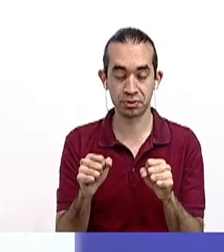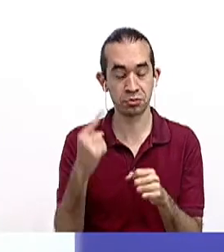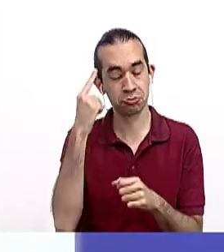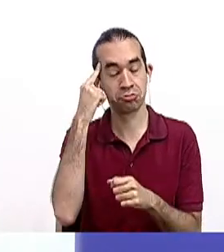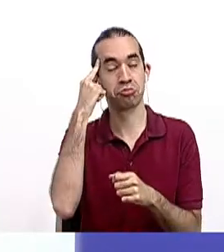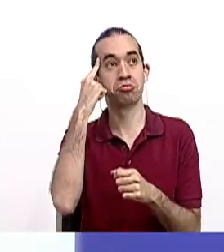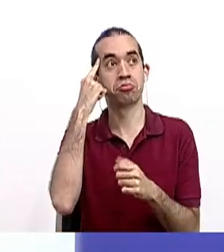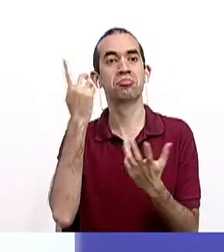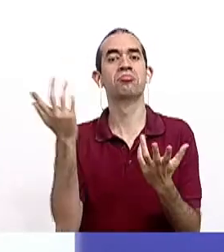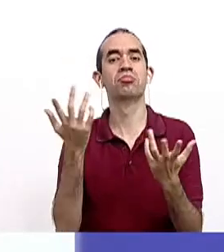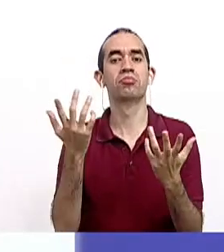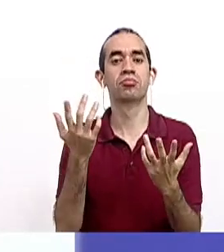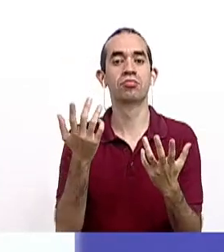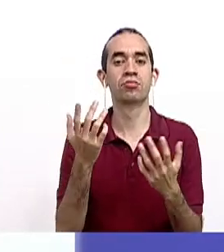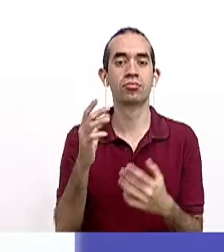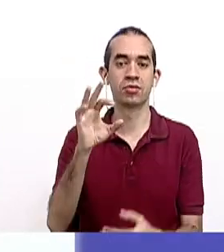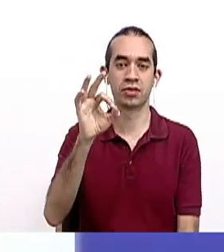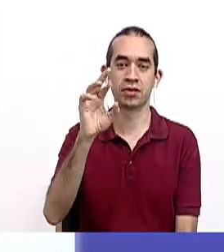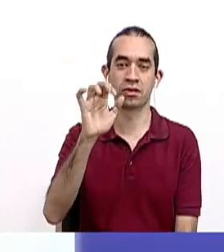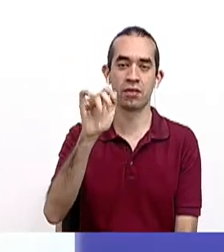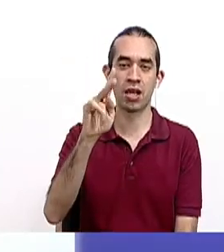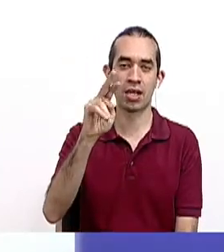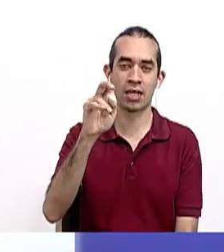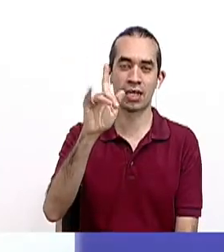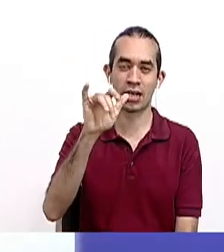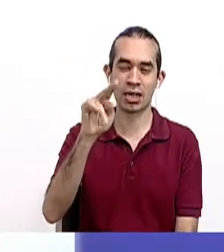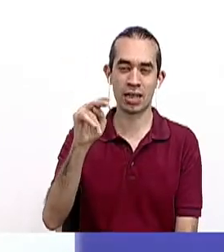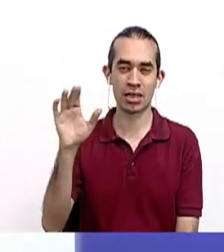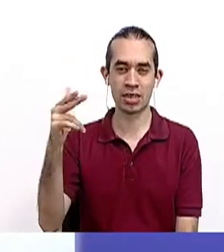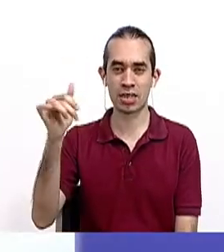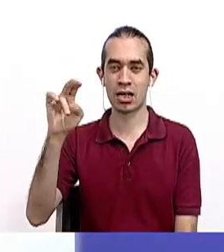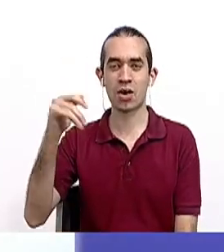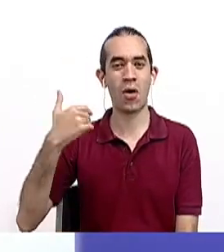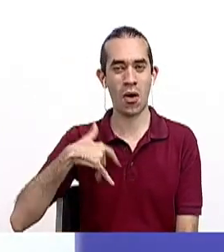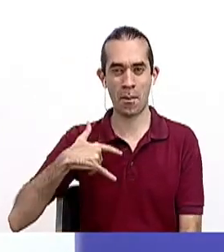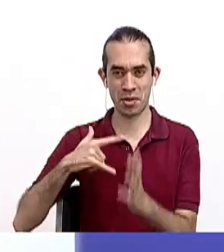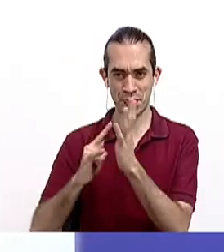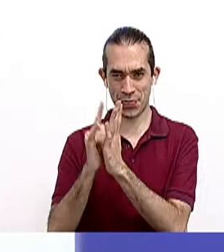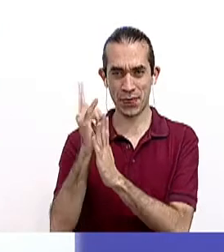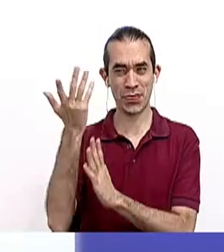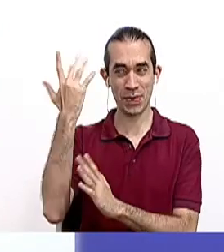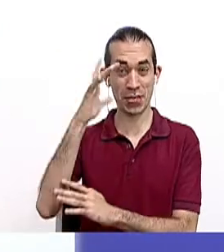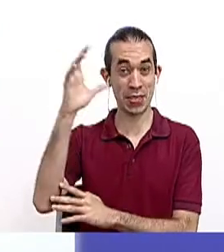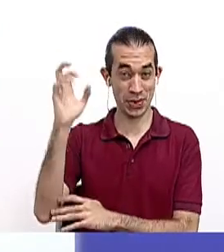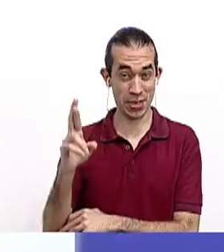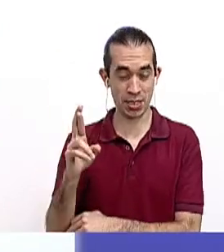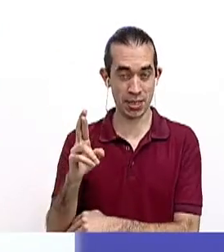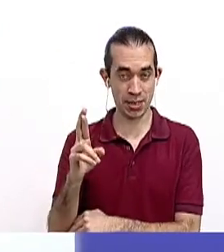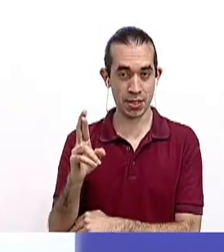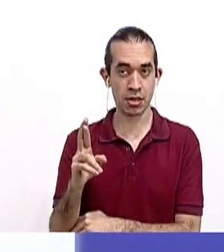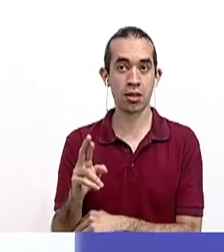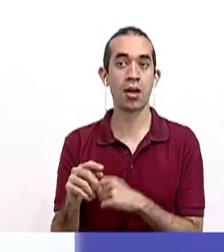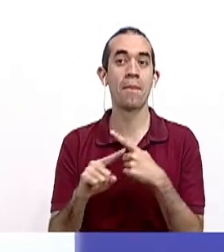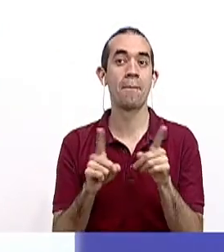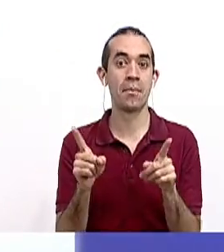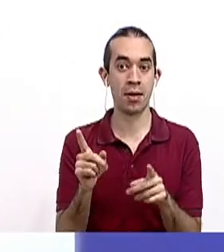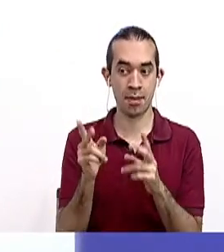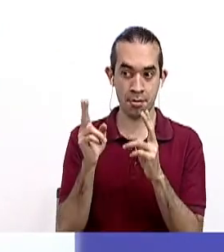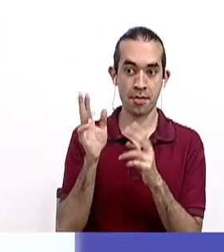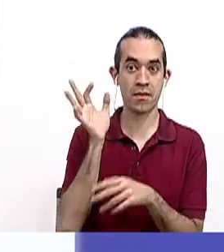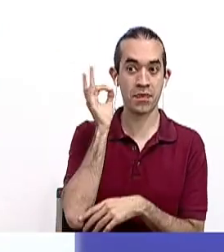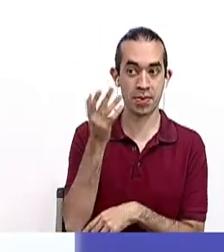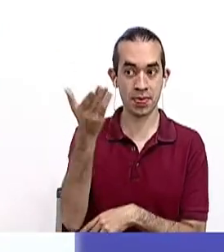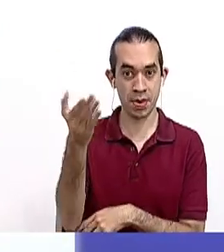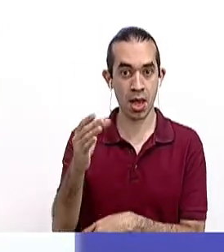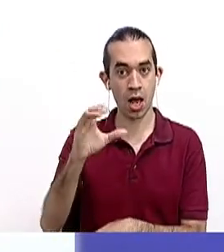right now is Franklin Chan, right? NASA and Costa Rica. But let me tell you that Miss Kaufman